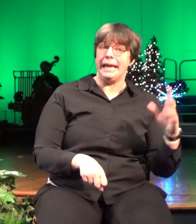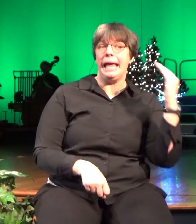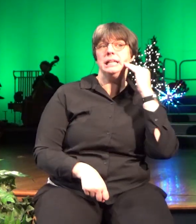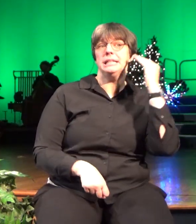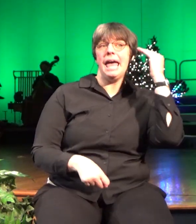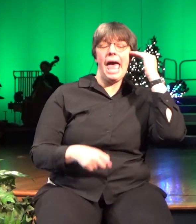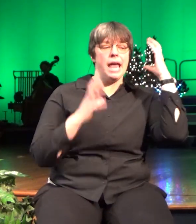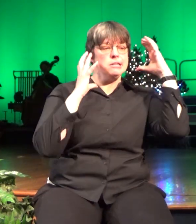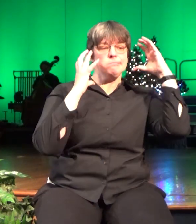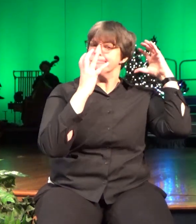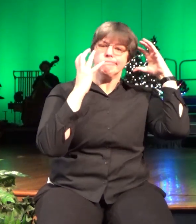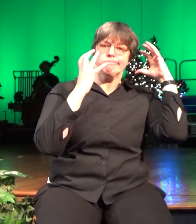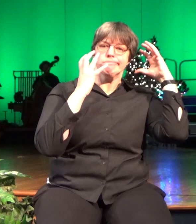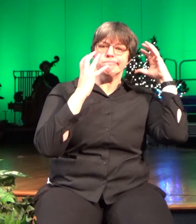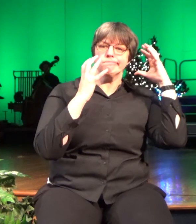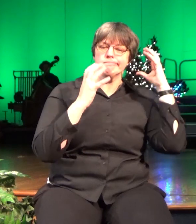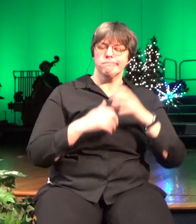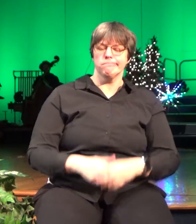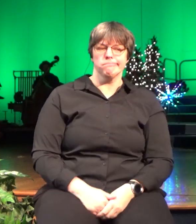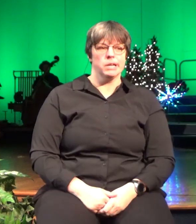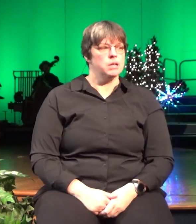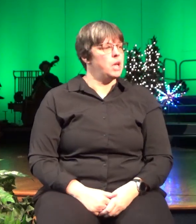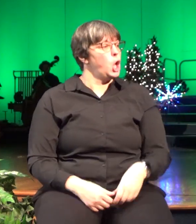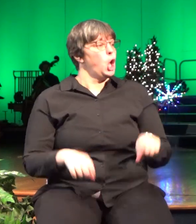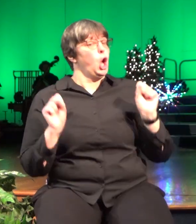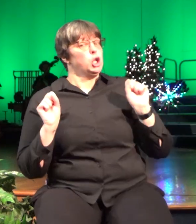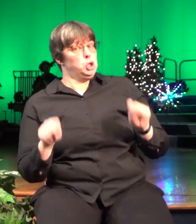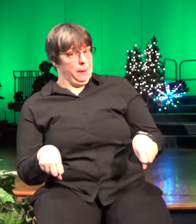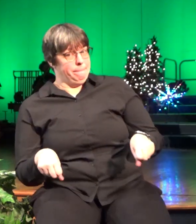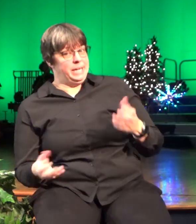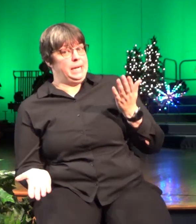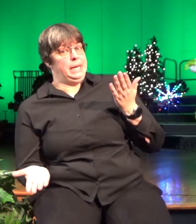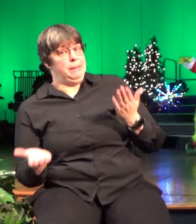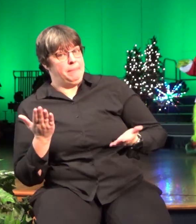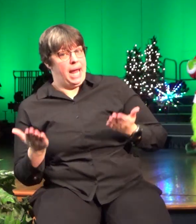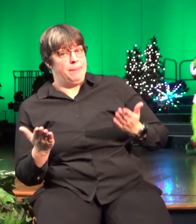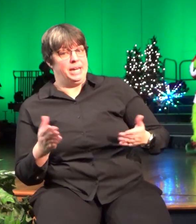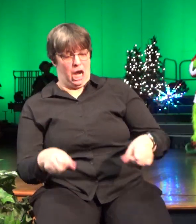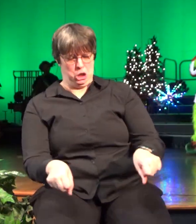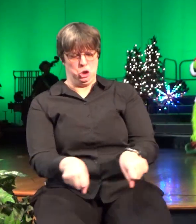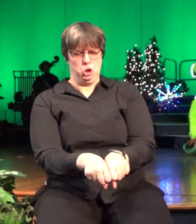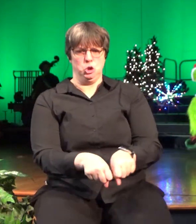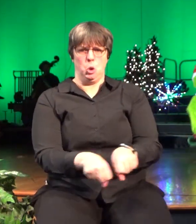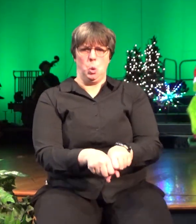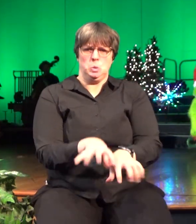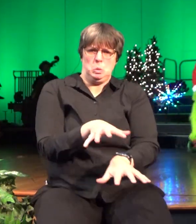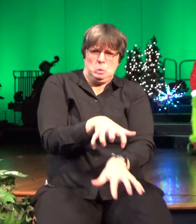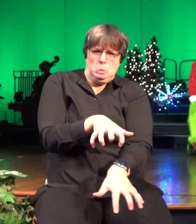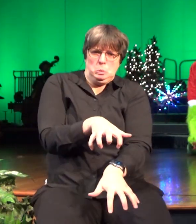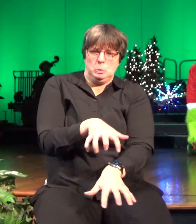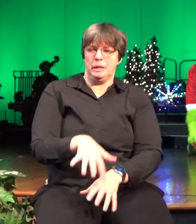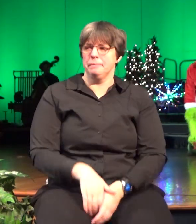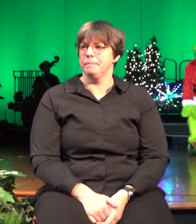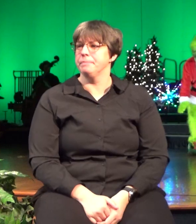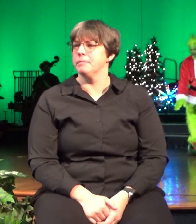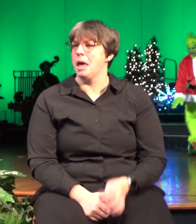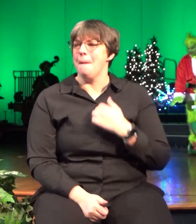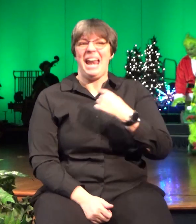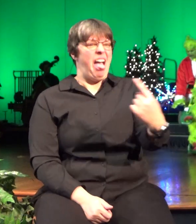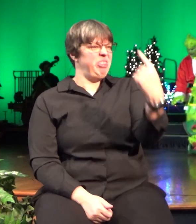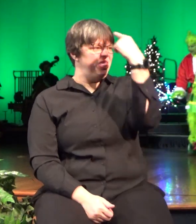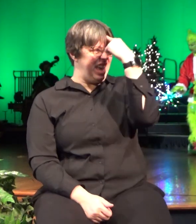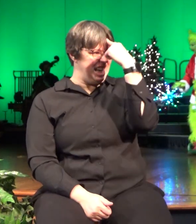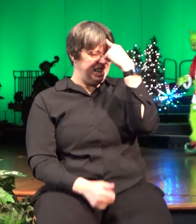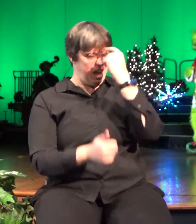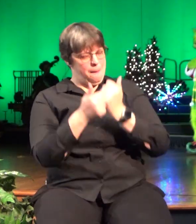wasn't screwed on just right. It could be, perhaps, that his shoes were too tight. But I think that the